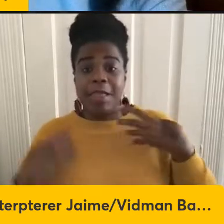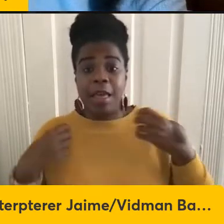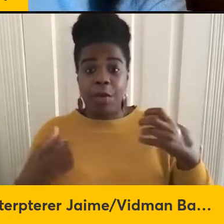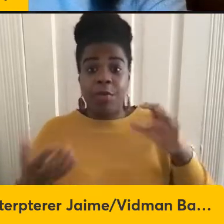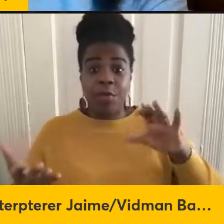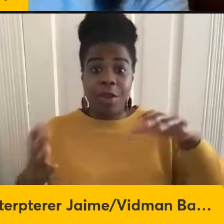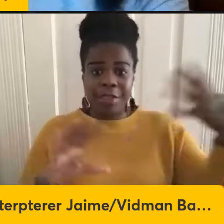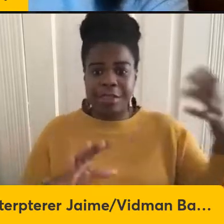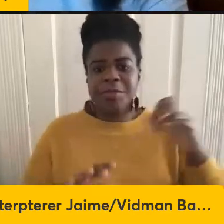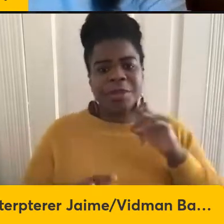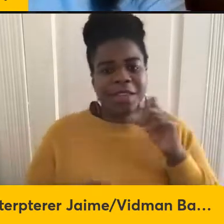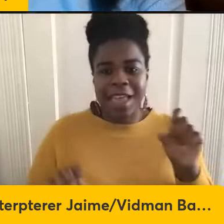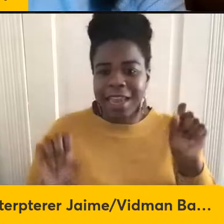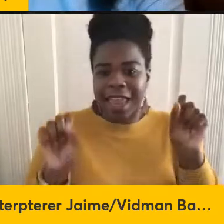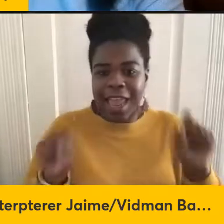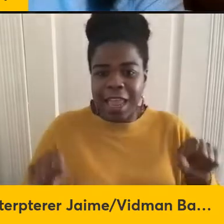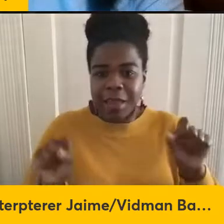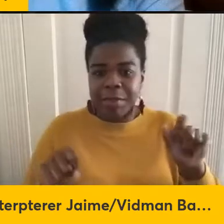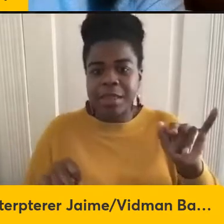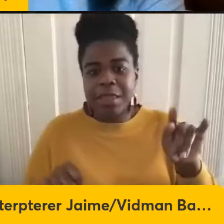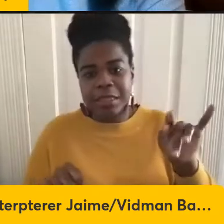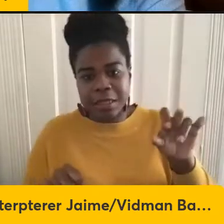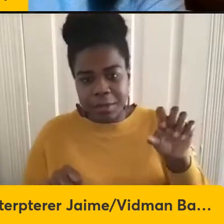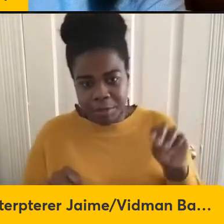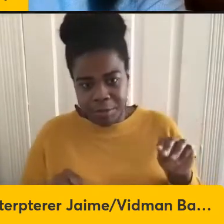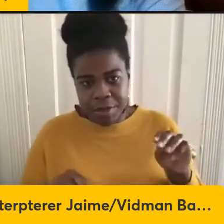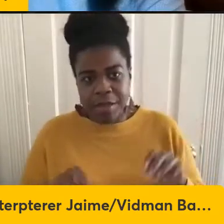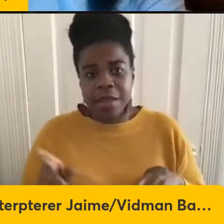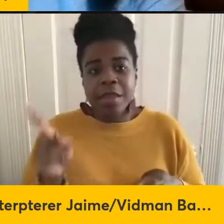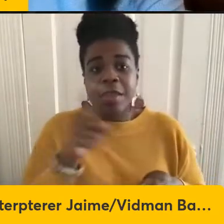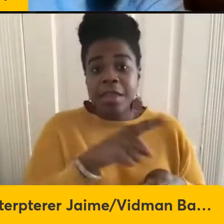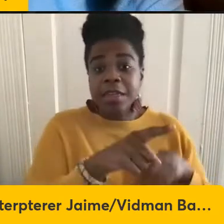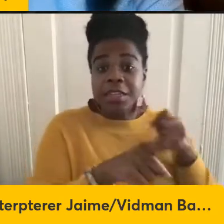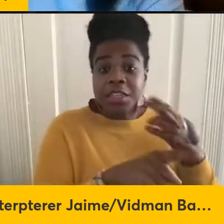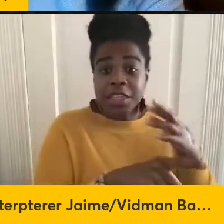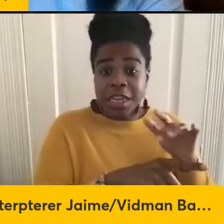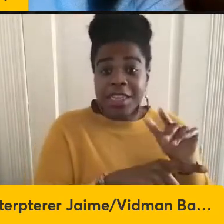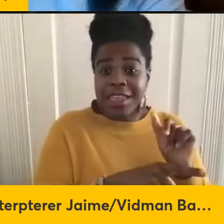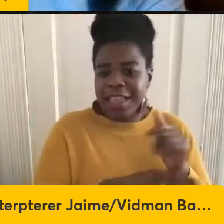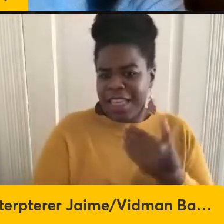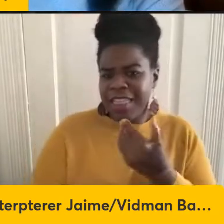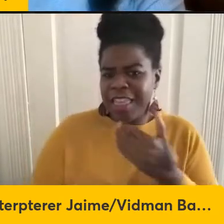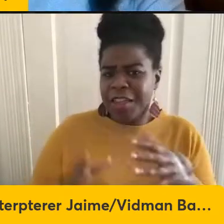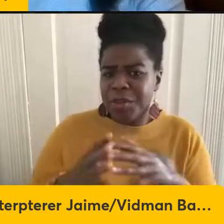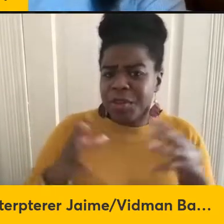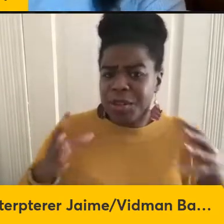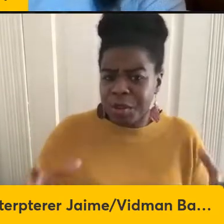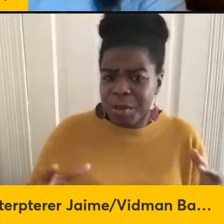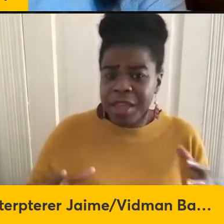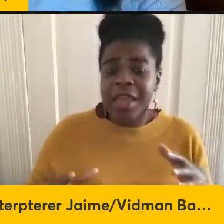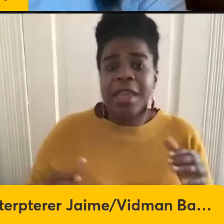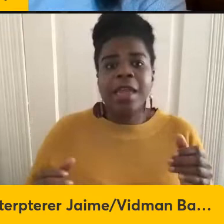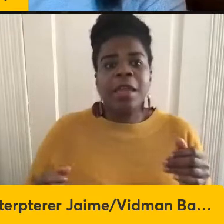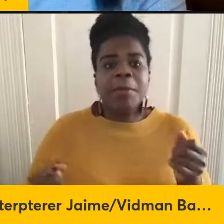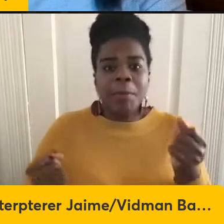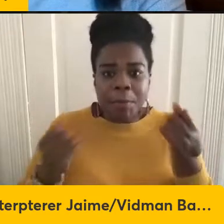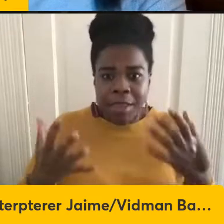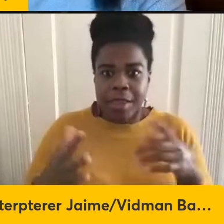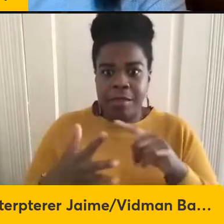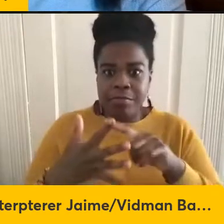Oh, thank you so much for that, Sarita. You brought up a number of amazing